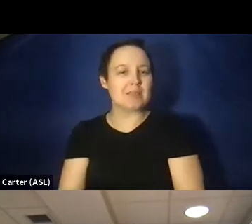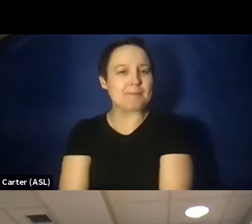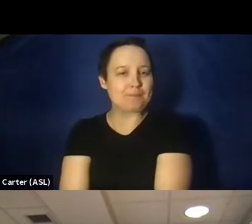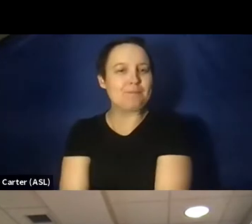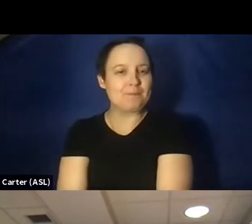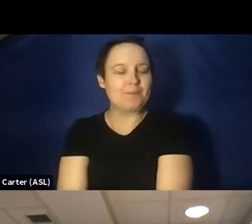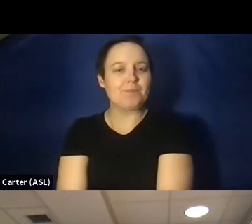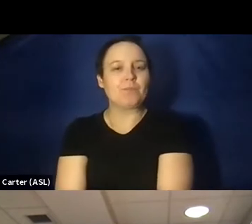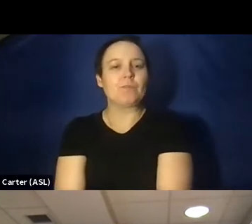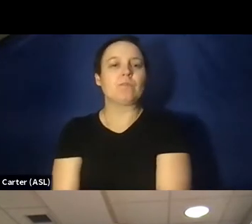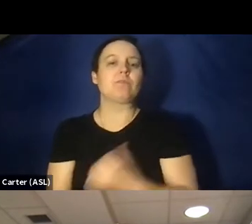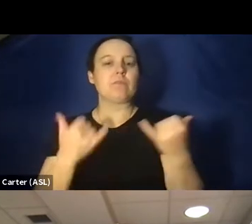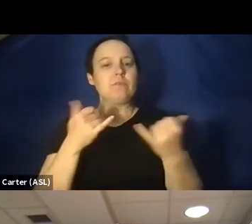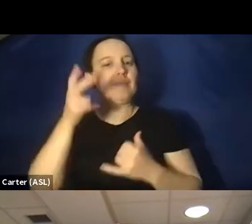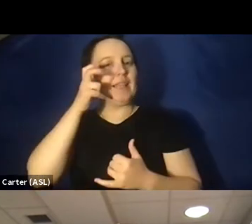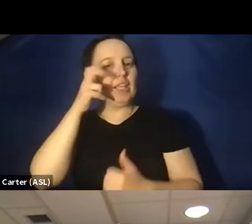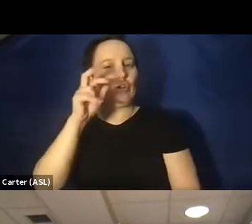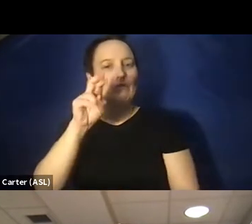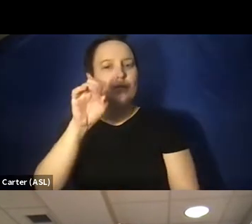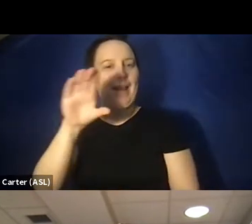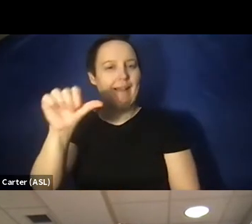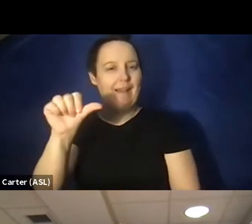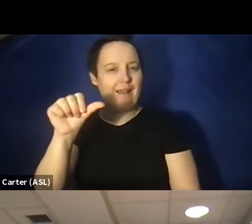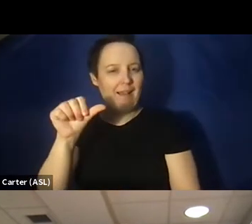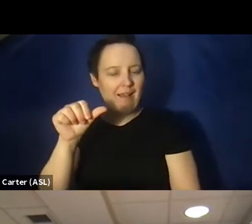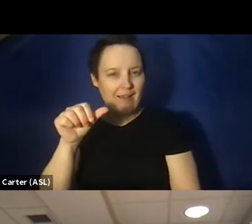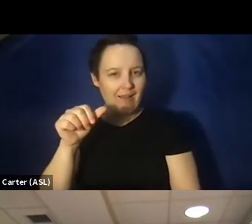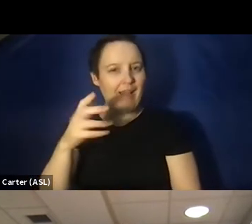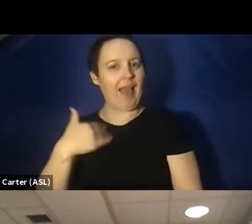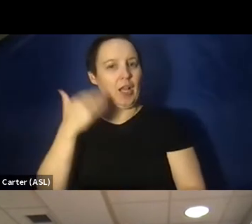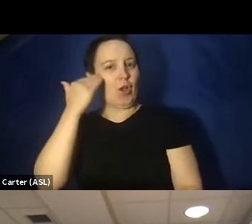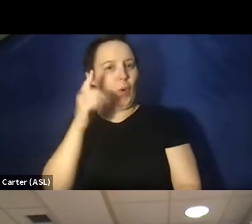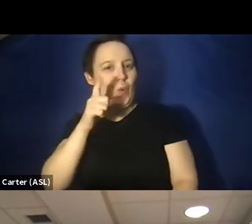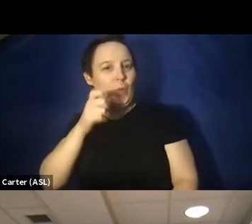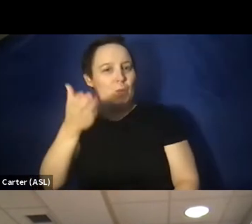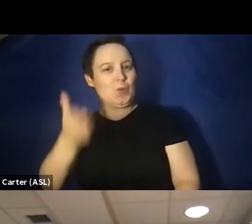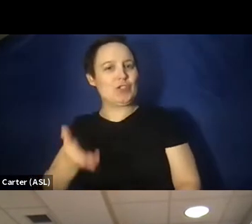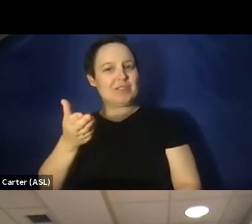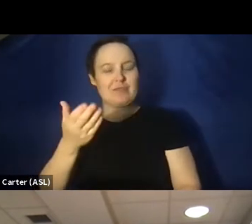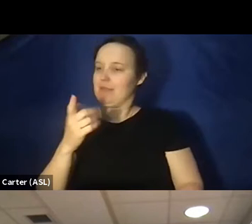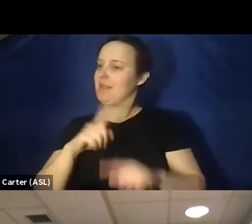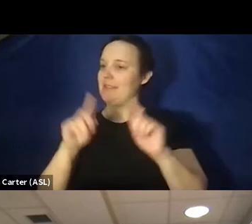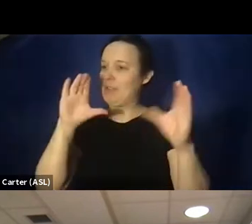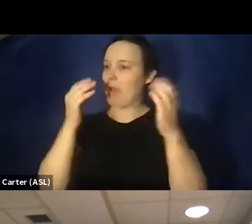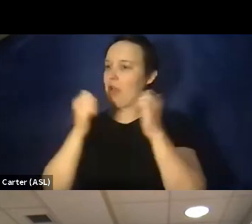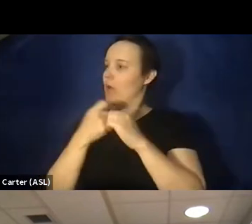And actually, so now I hear Rebecca playing it and I've got to know Rebecca. So it's very different than just